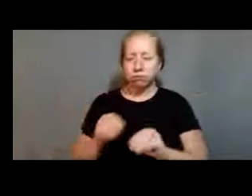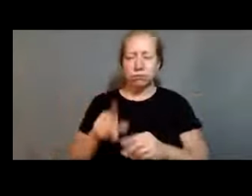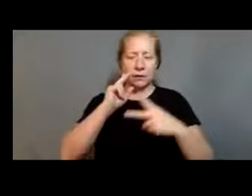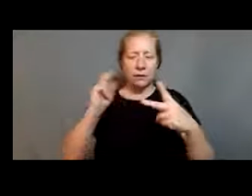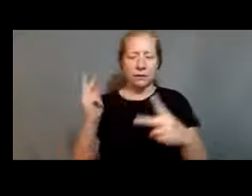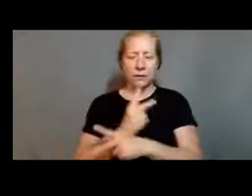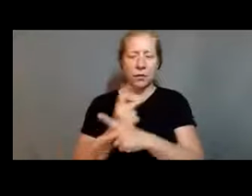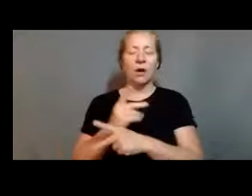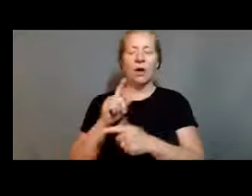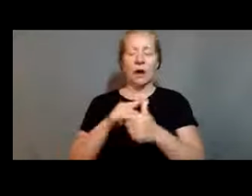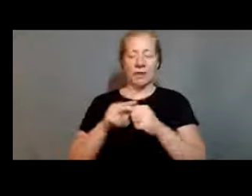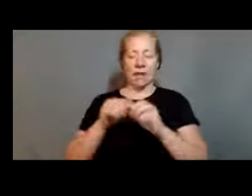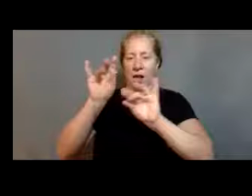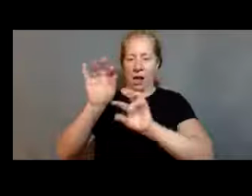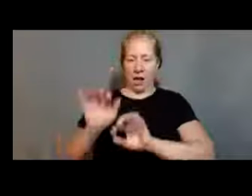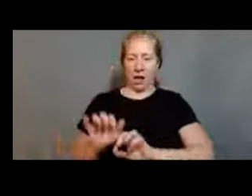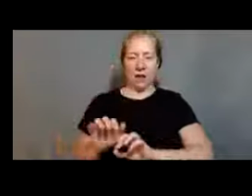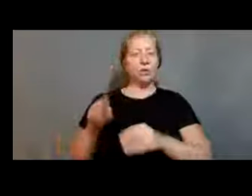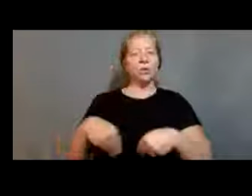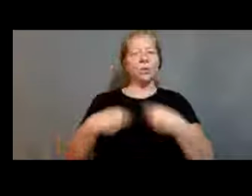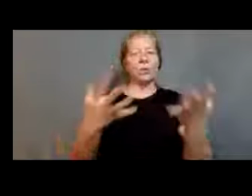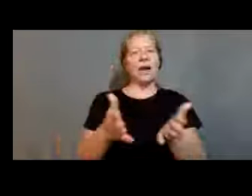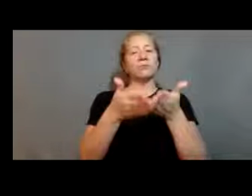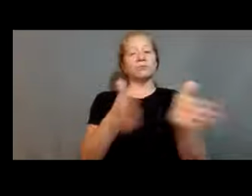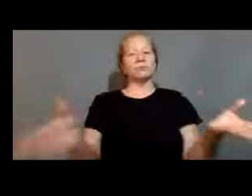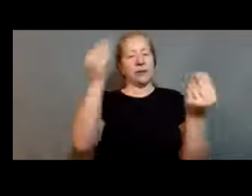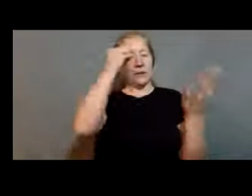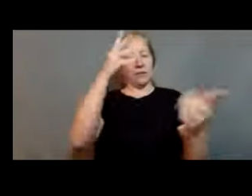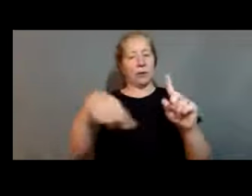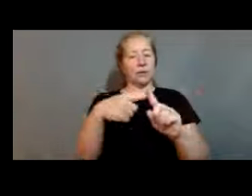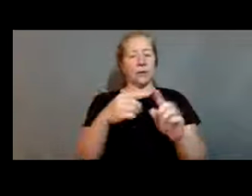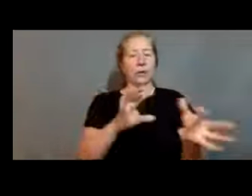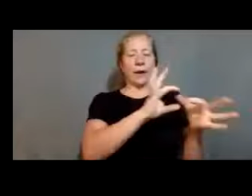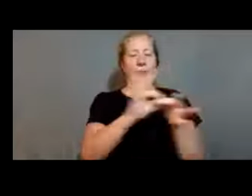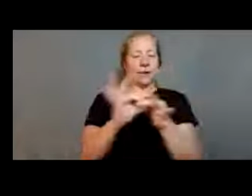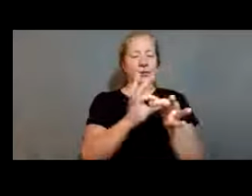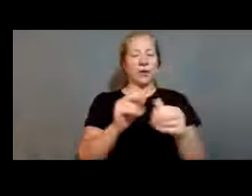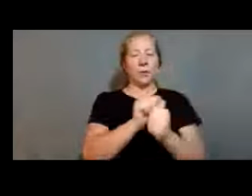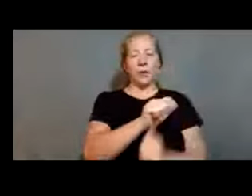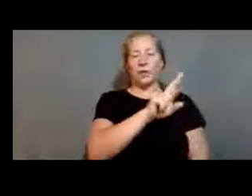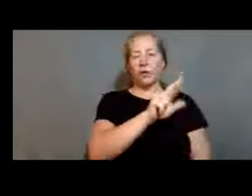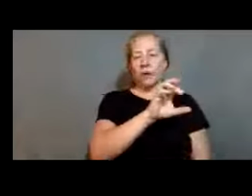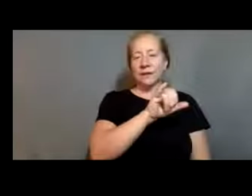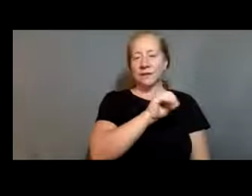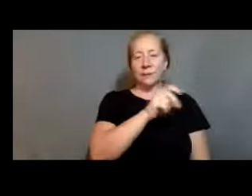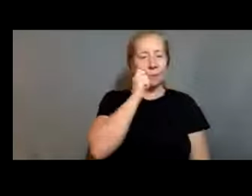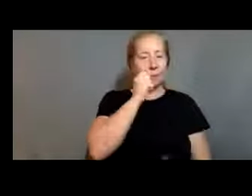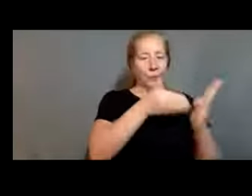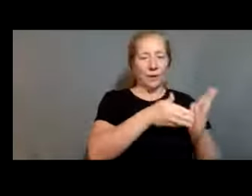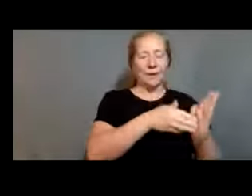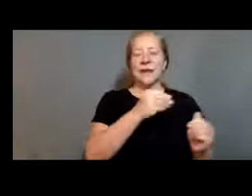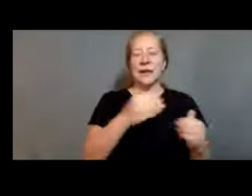so that we could provide information about the link of racism to health outcomes, and also